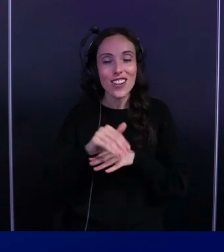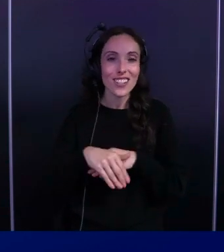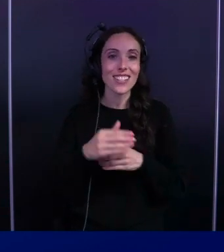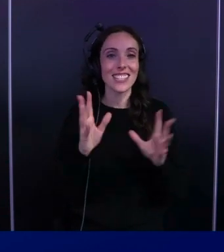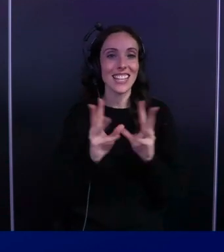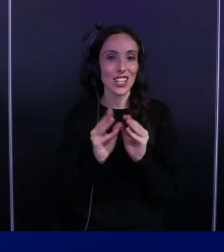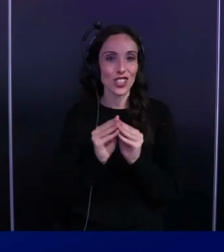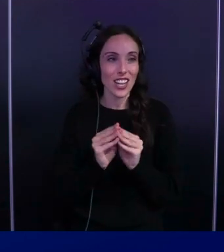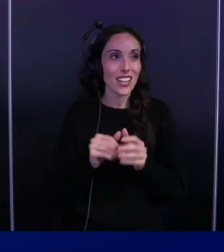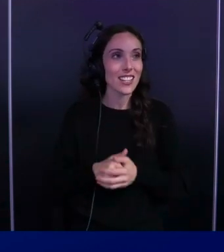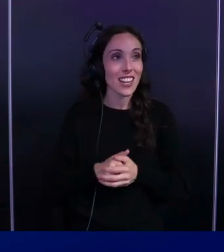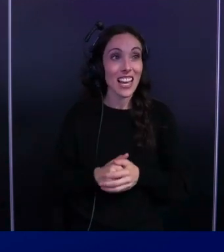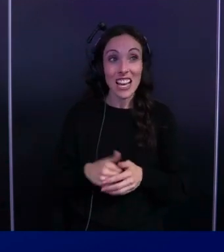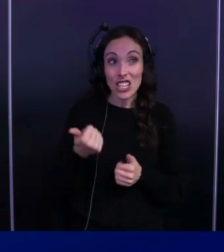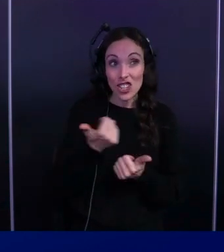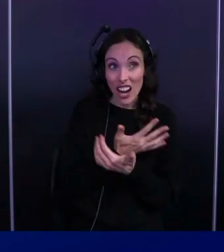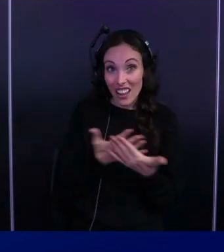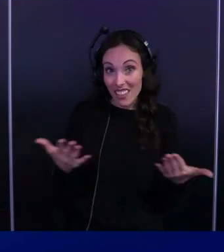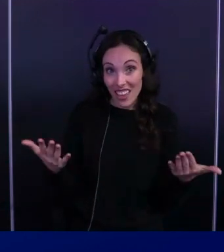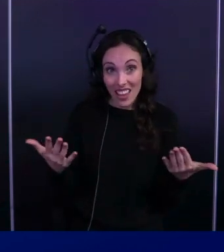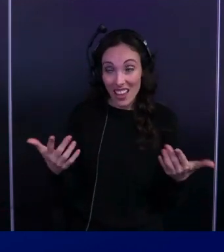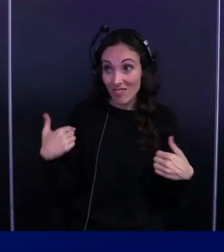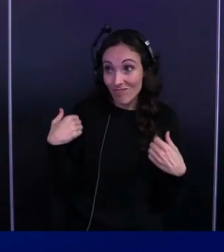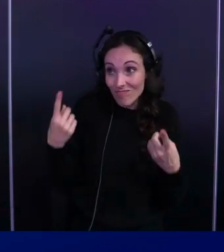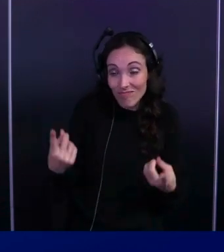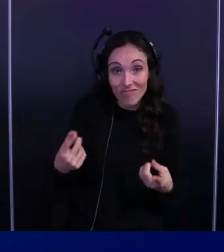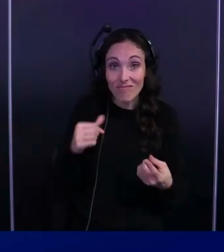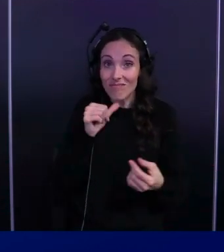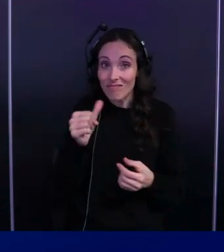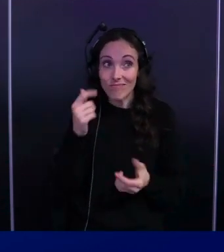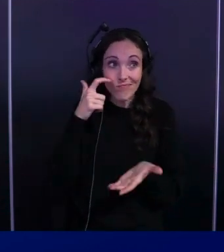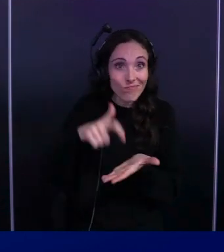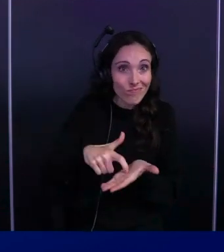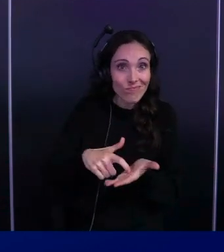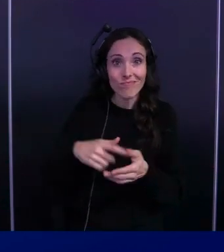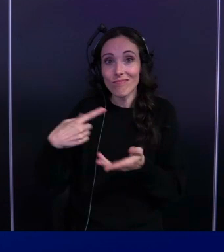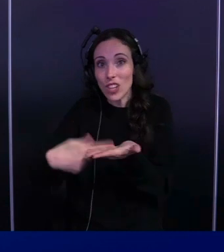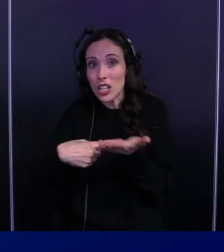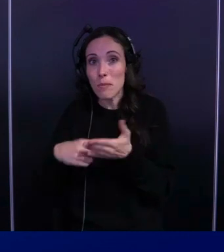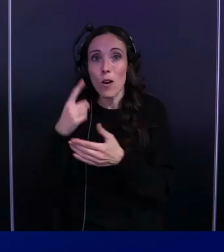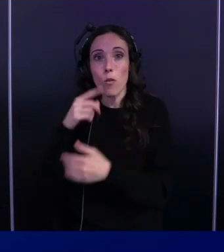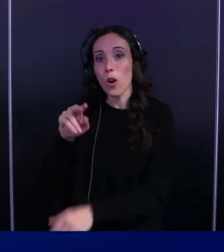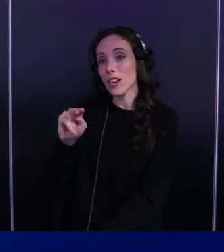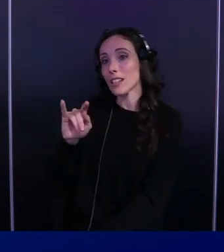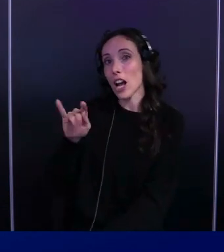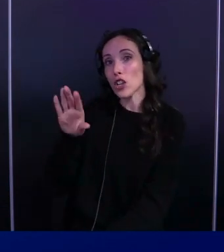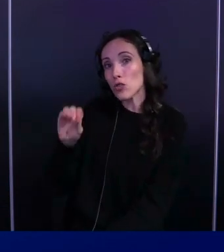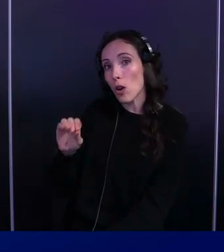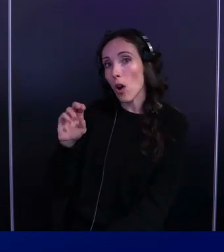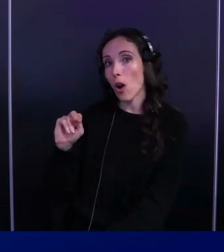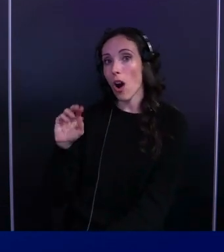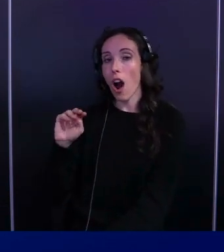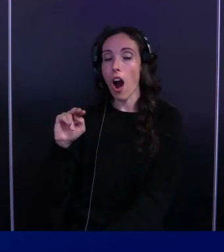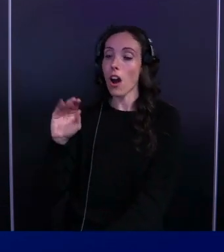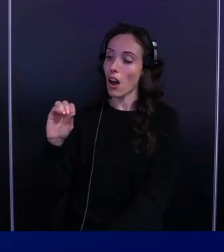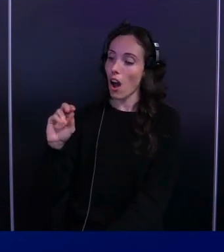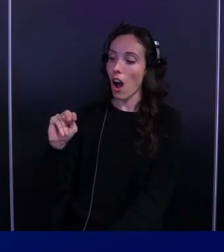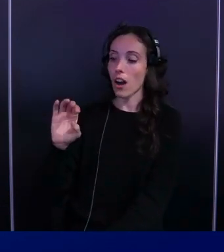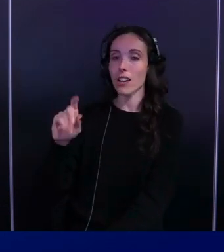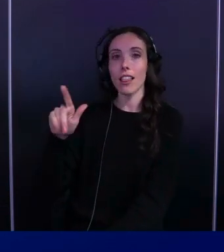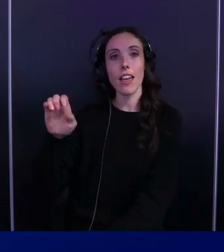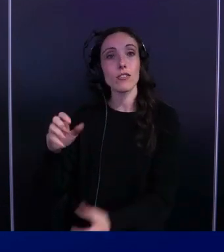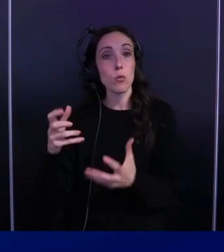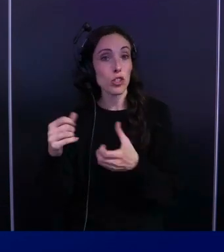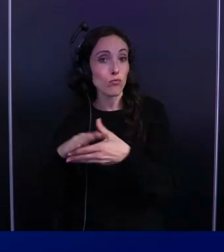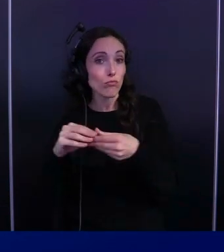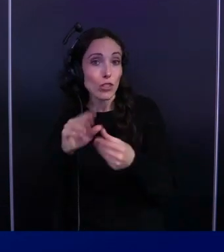there any other things that we haven't covered related to the Nitro Enclaves or confidential compute that you want to get out there now? No, there's